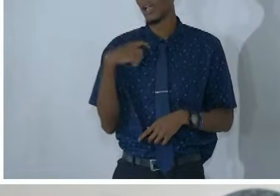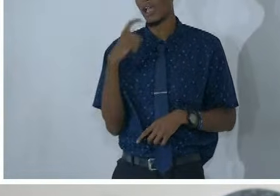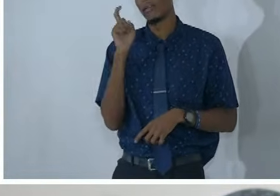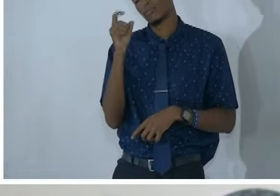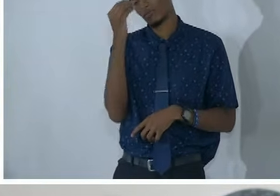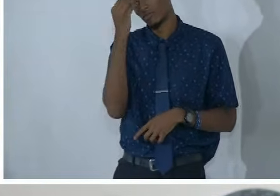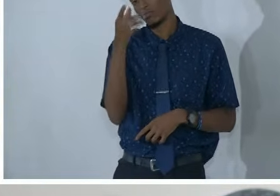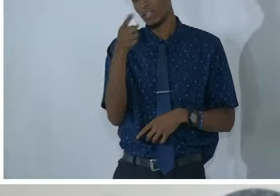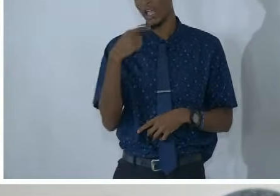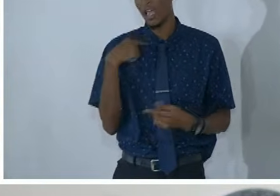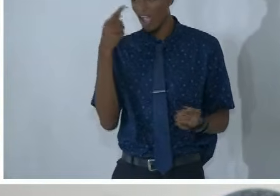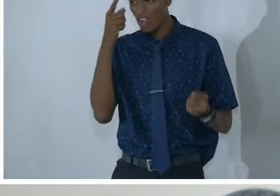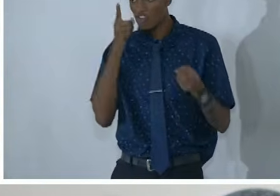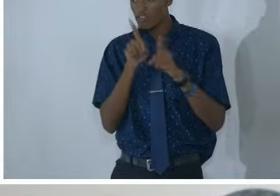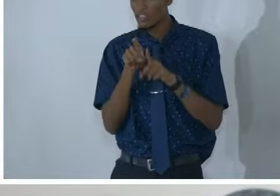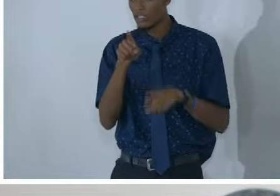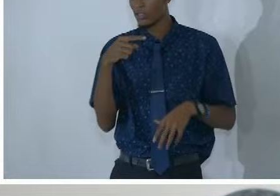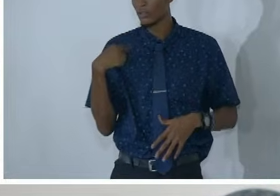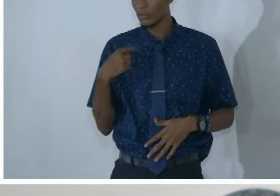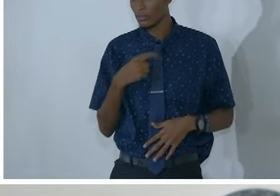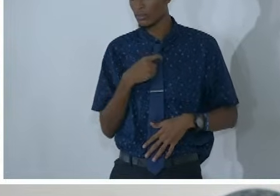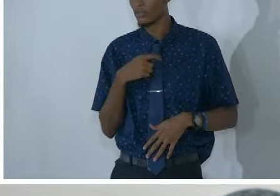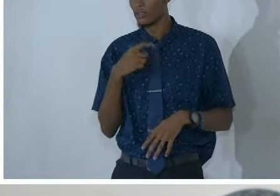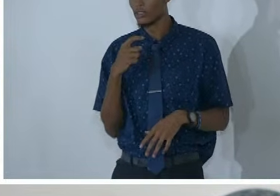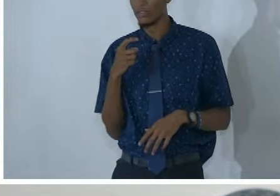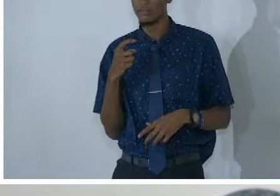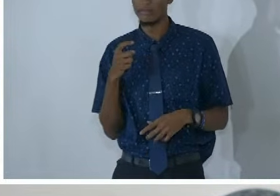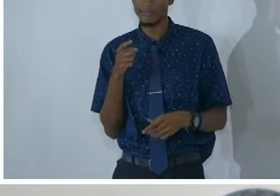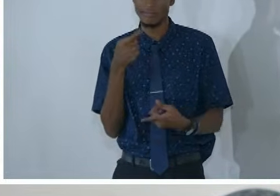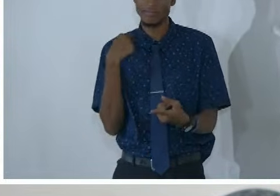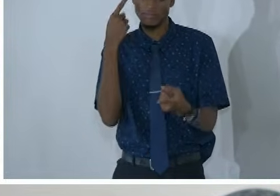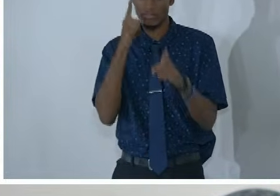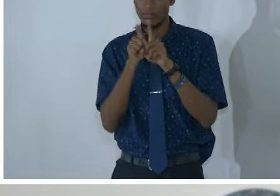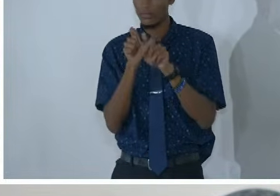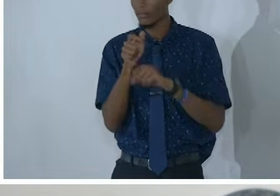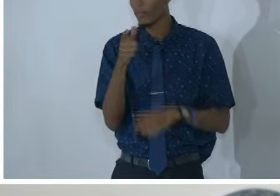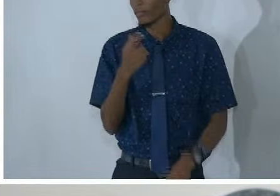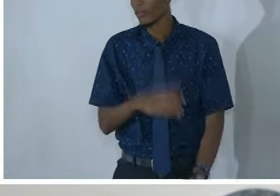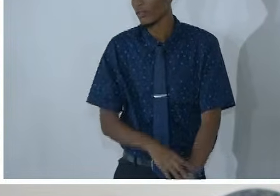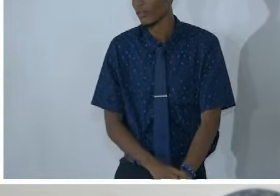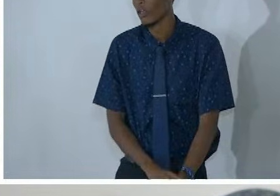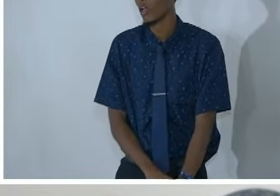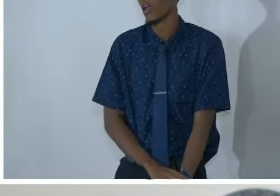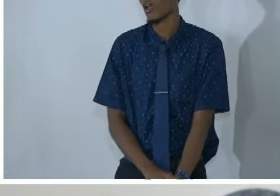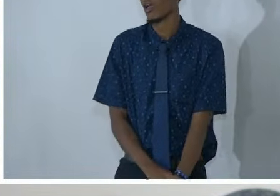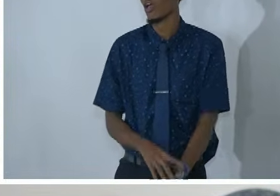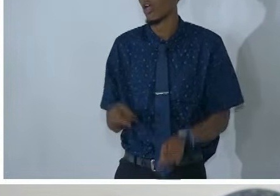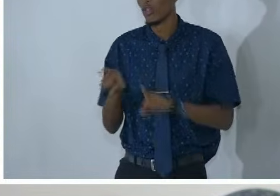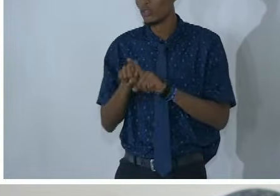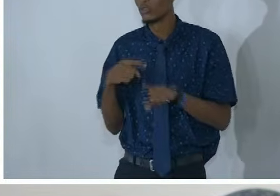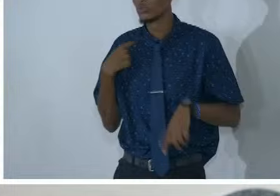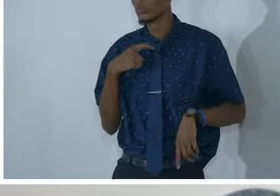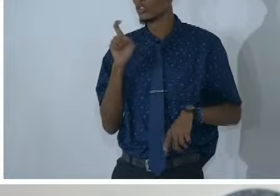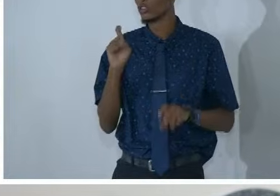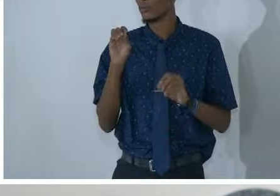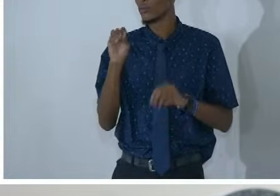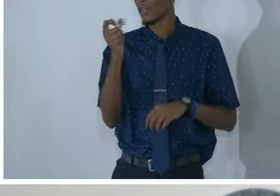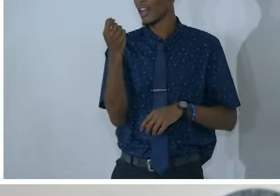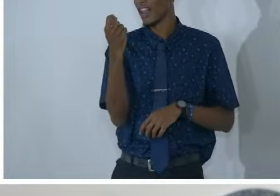should use ordinary instead of habitually. And also that we should put at 11.2